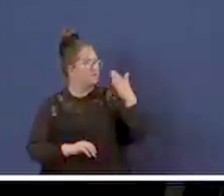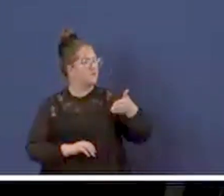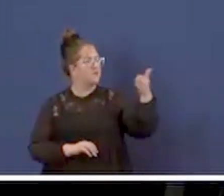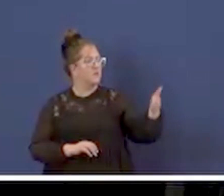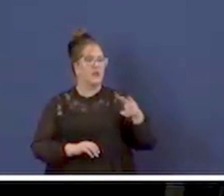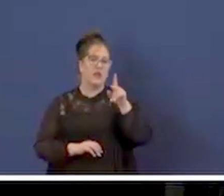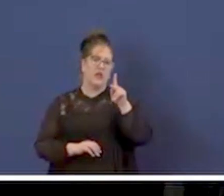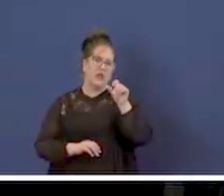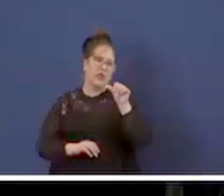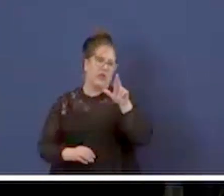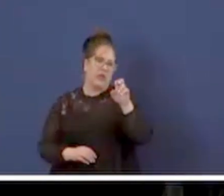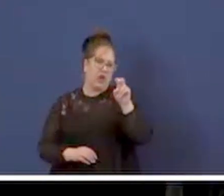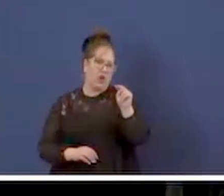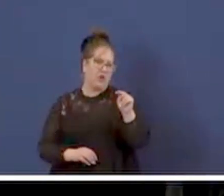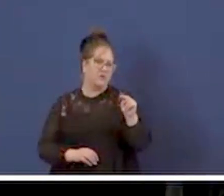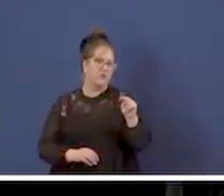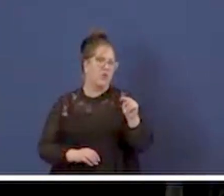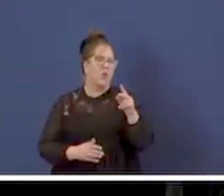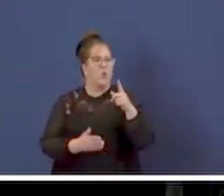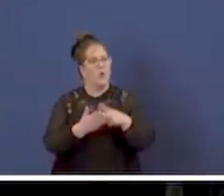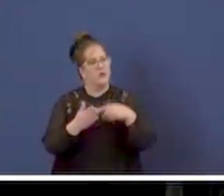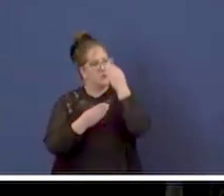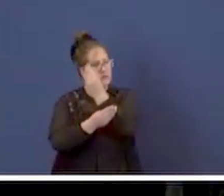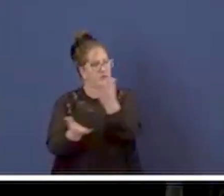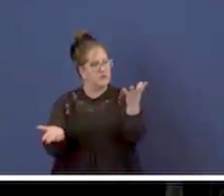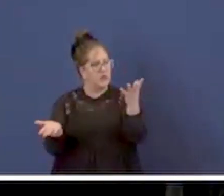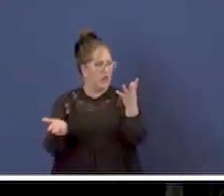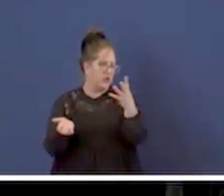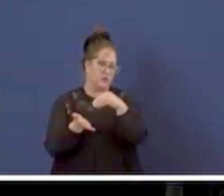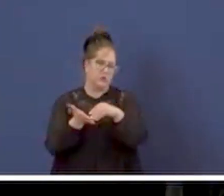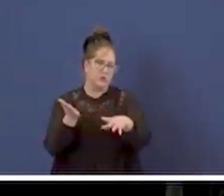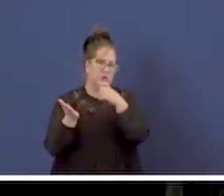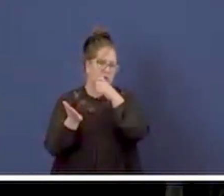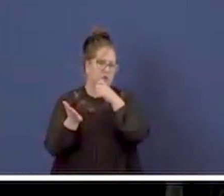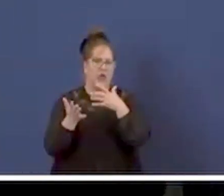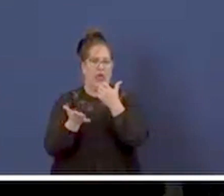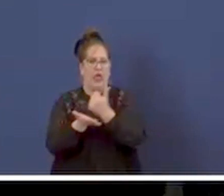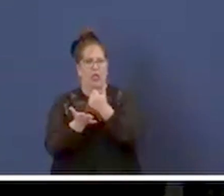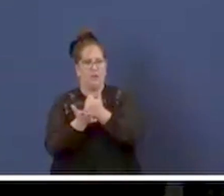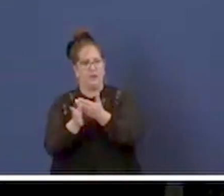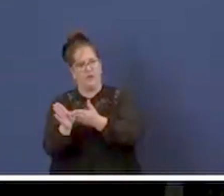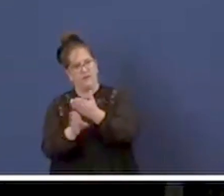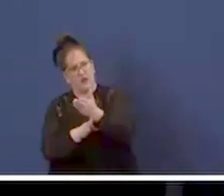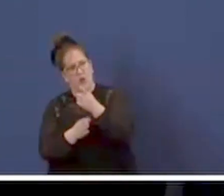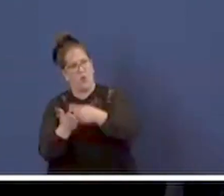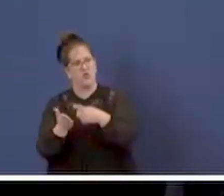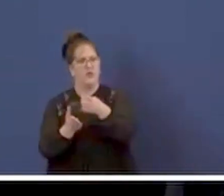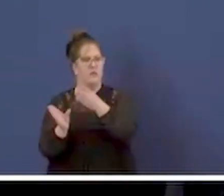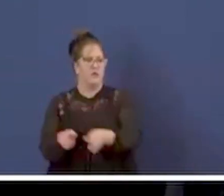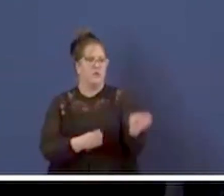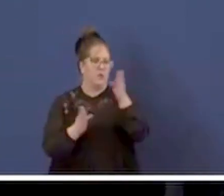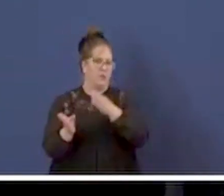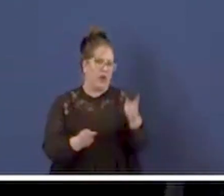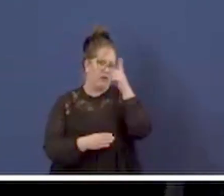Karen, what guidance do you have for students who might be pursuing the helping professions in terms of what they should be prepared for